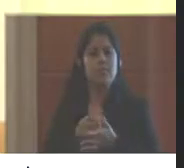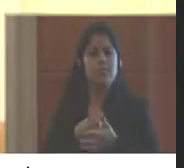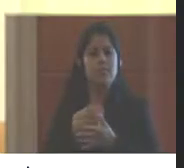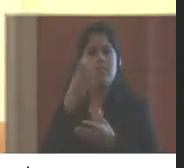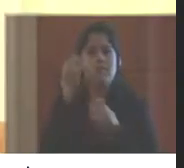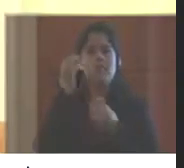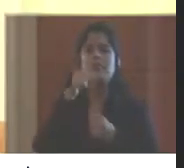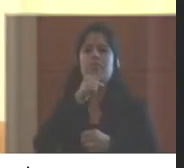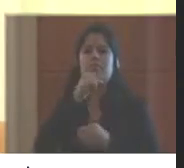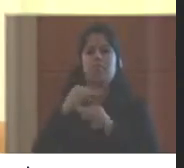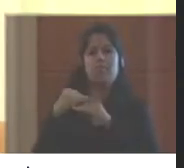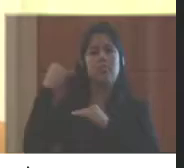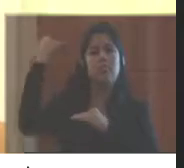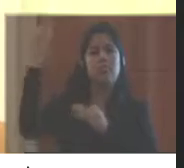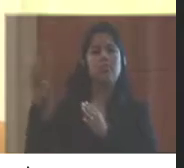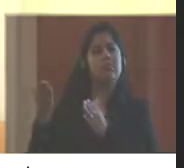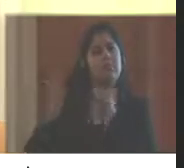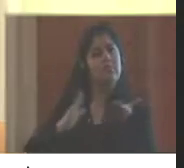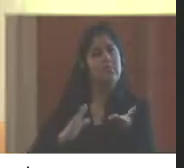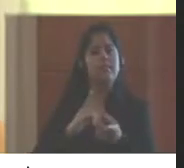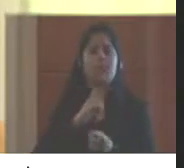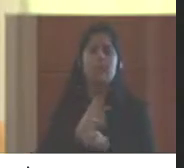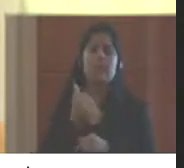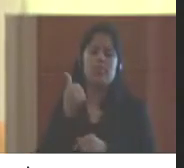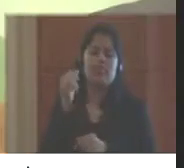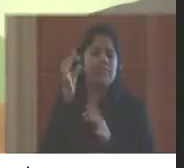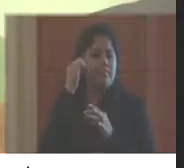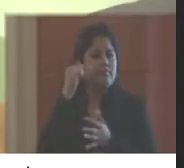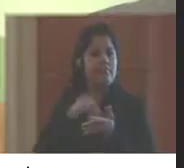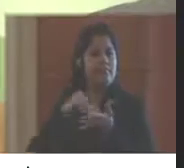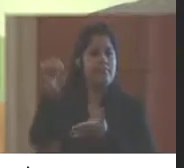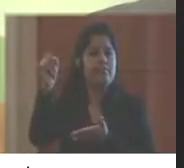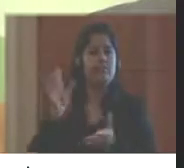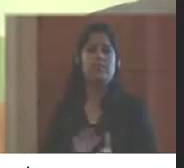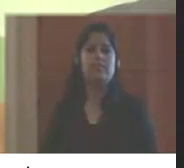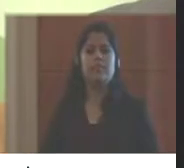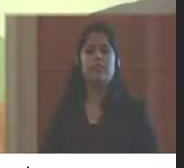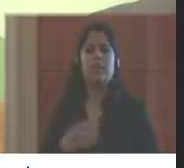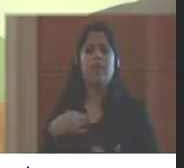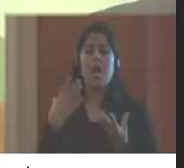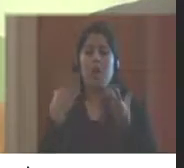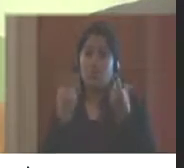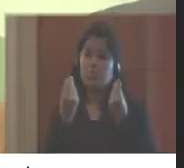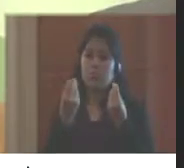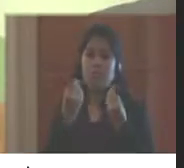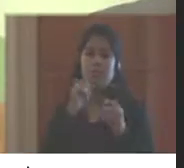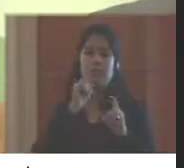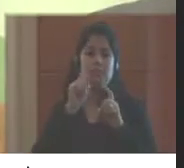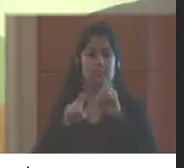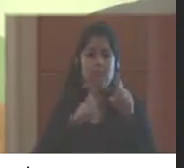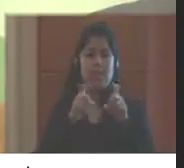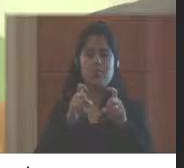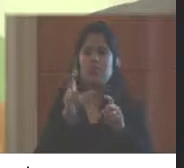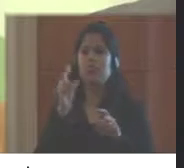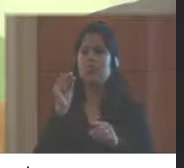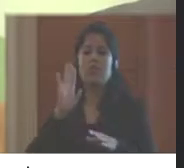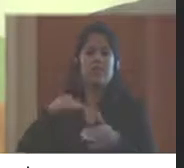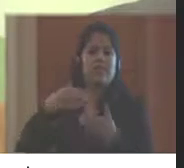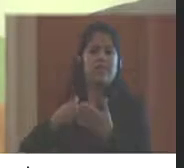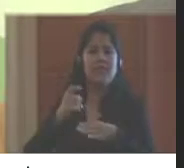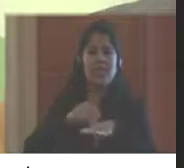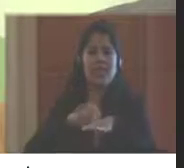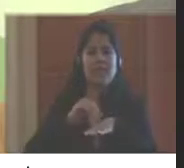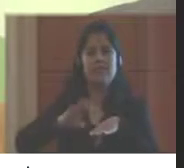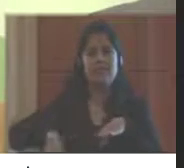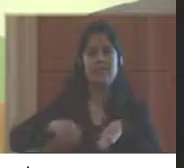water very fast, and many people died immediately, especially elderly people. There are many questions. We will